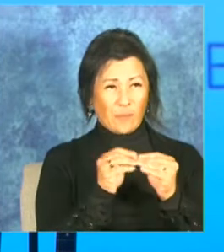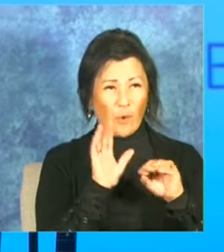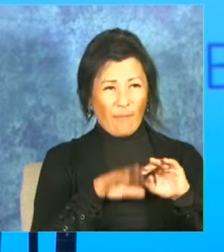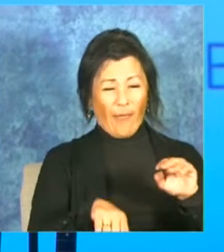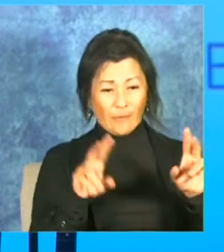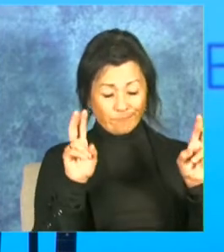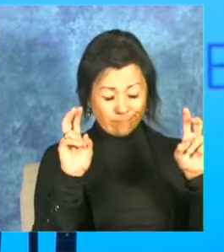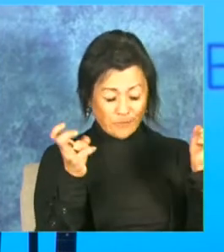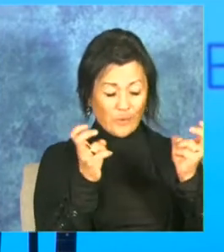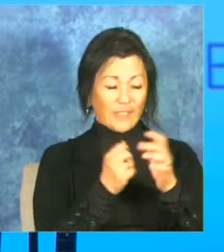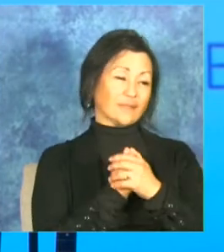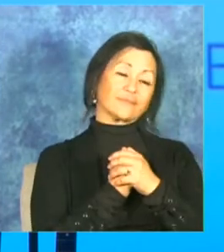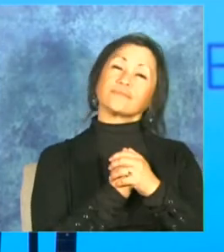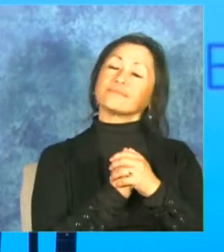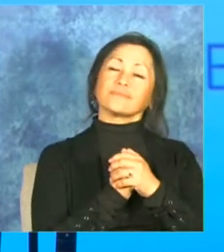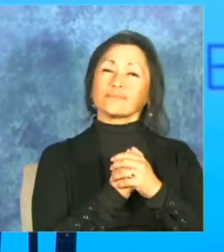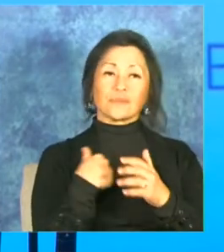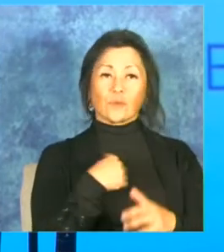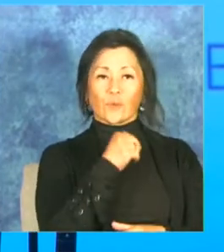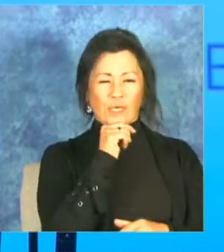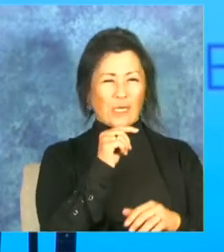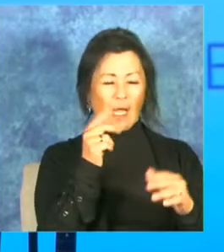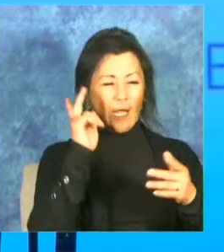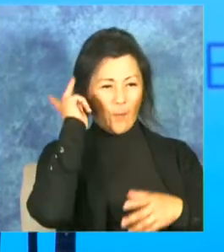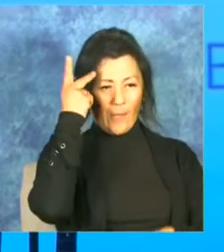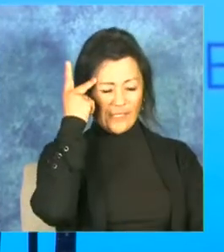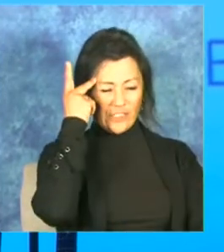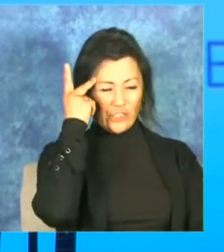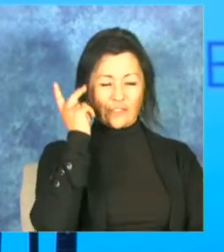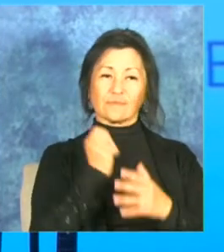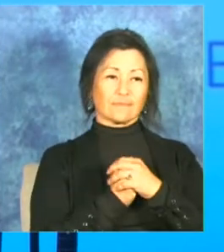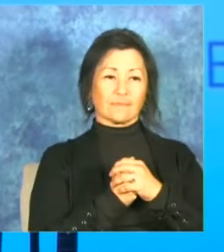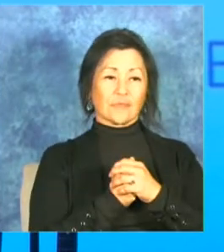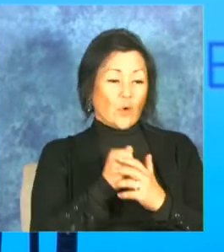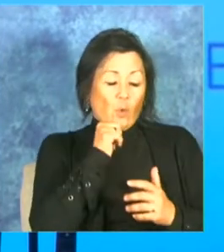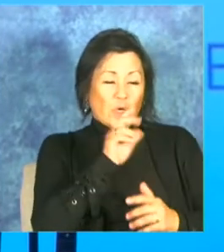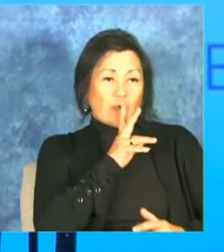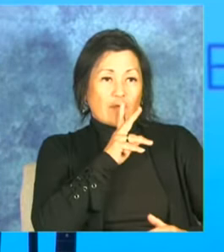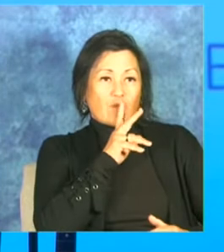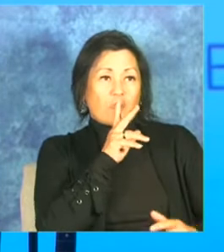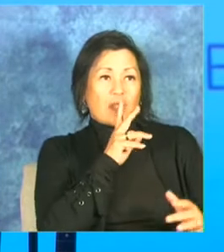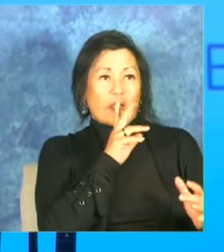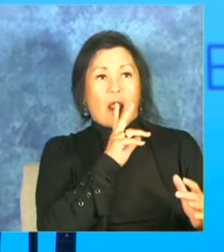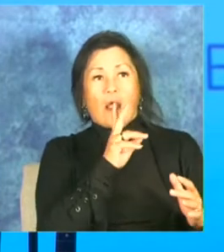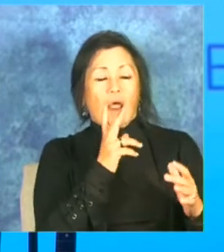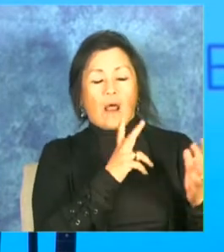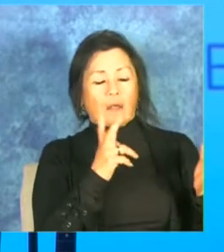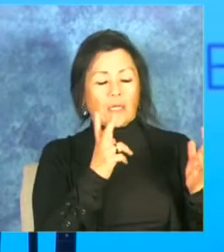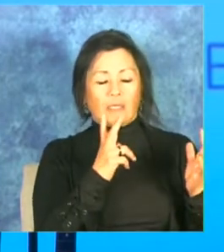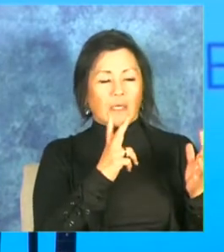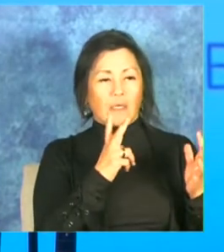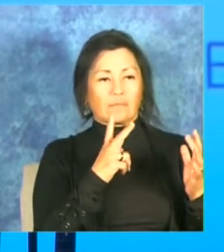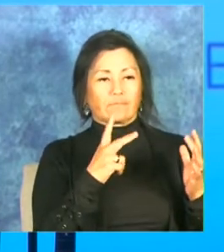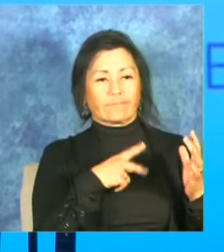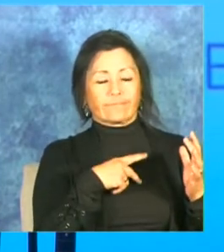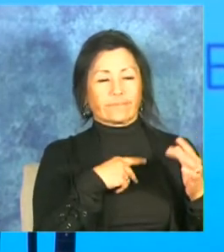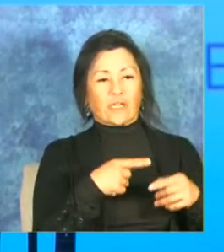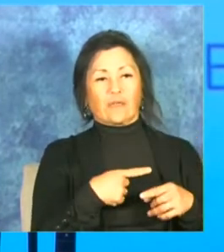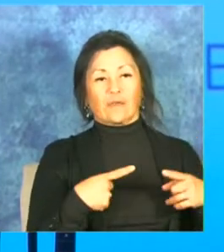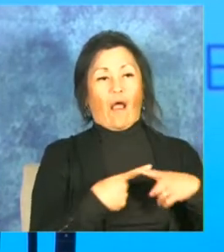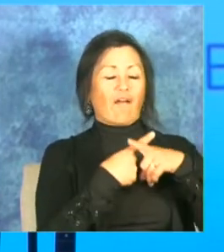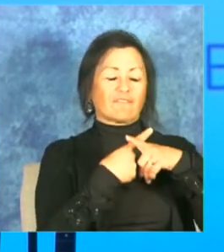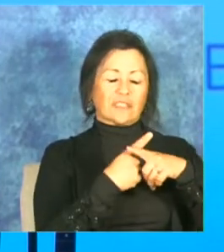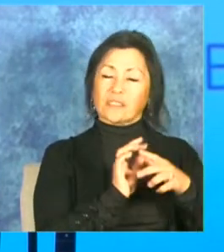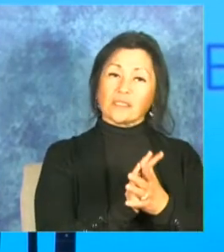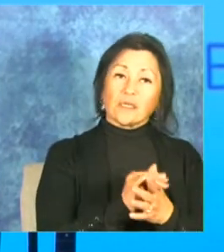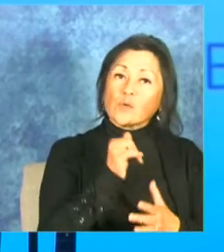slogan. We're not politicians. We don't speak out of both sides of our mouth.